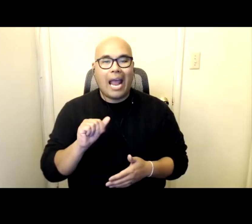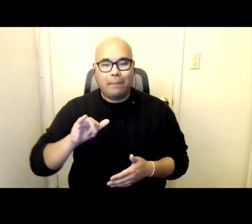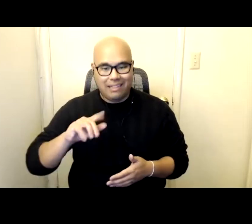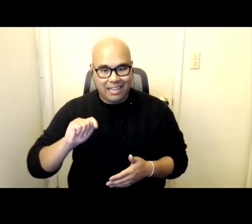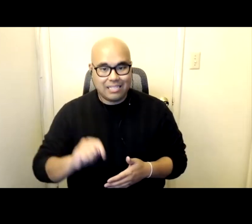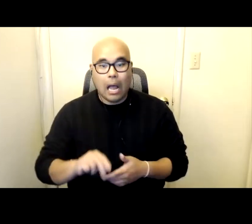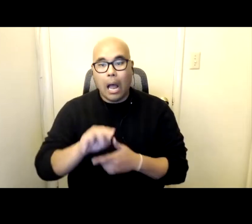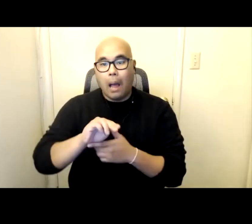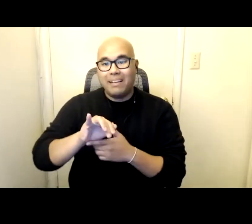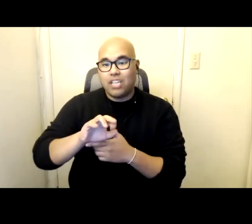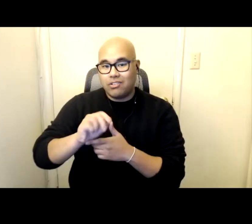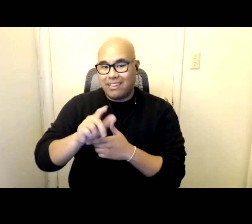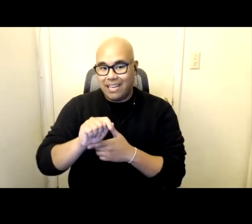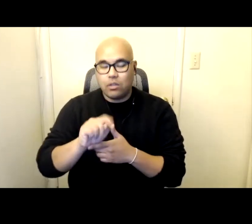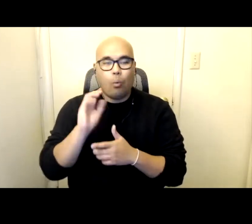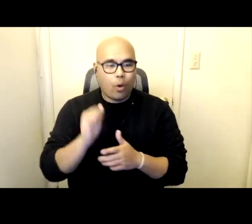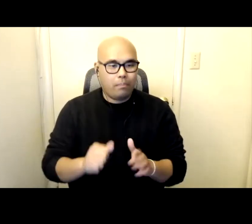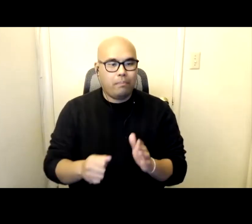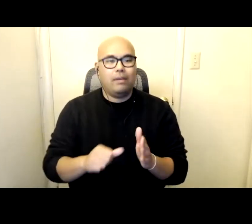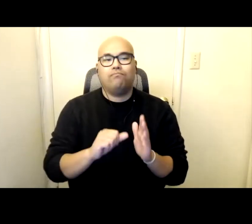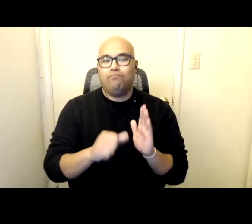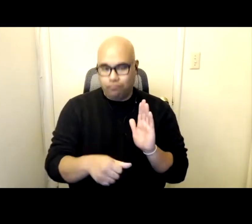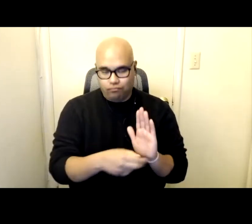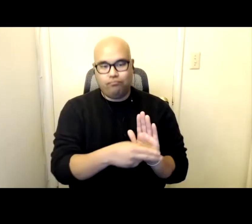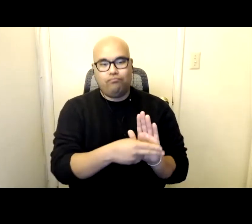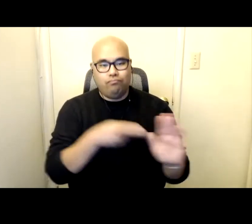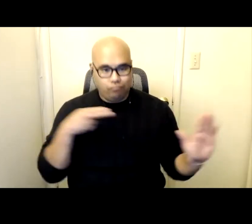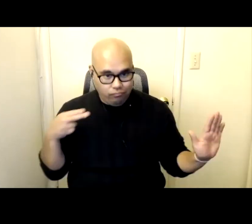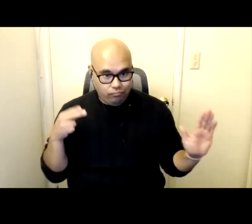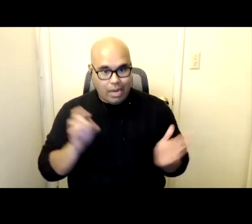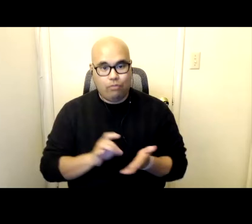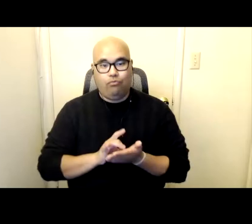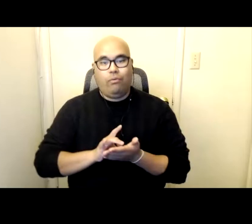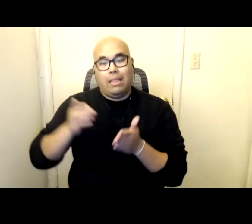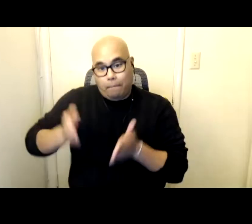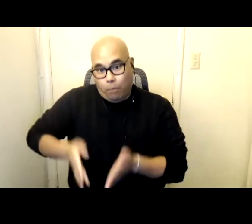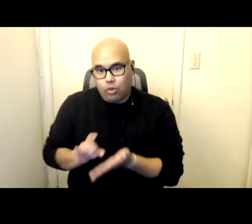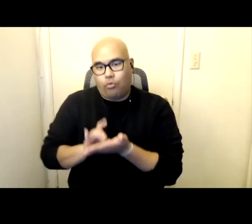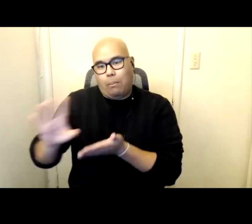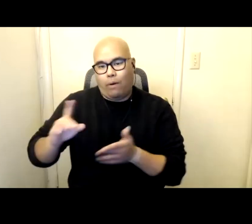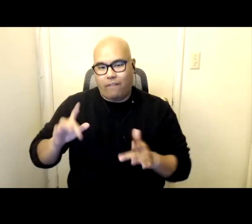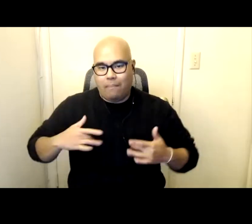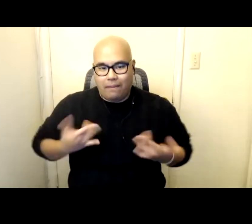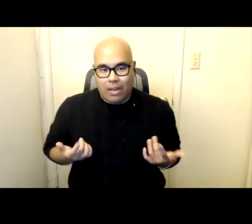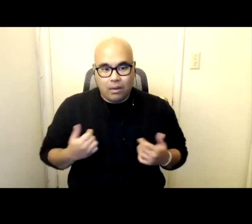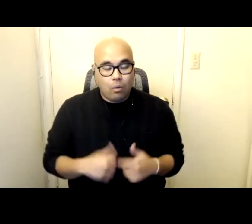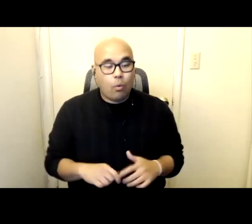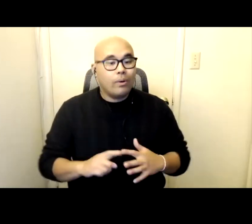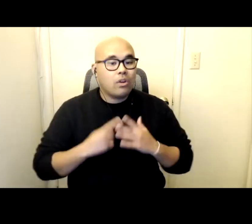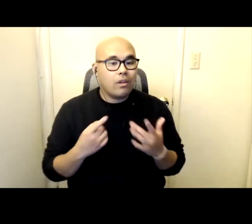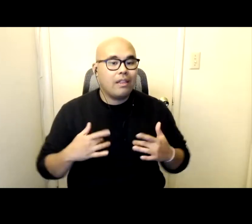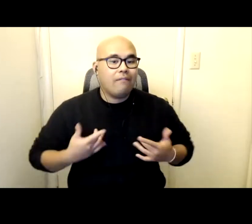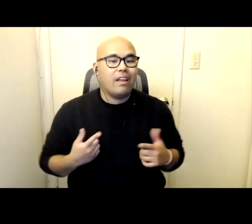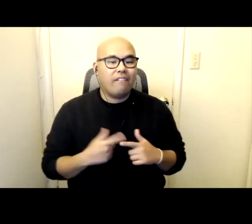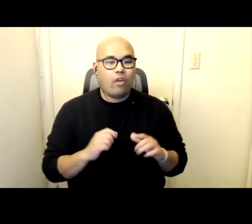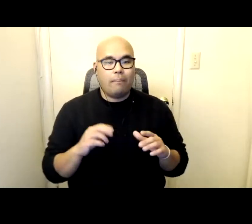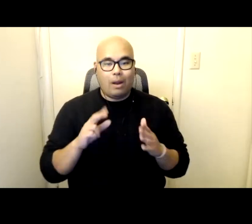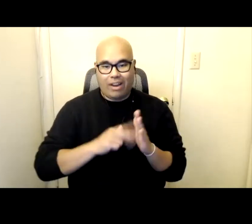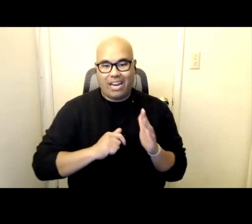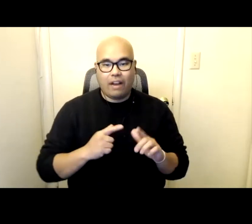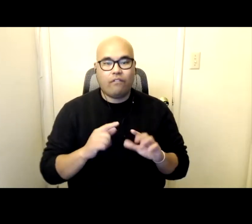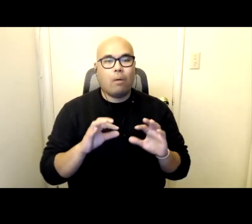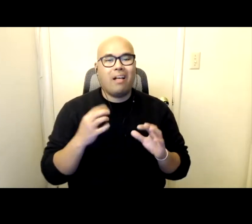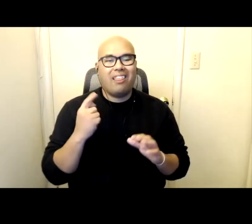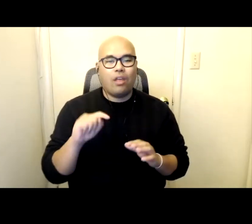flagged, and the person will be removed from this event. We will open our event with a reading from the Family Chao, followed